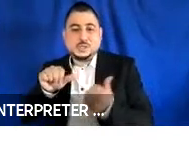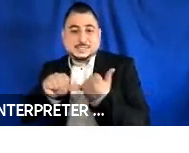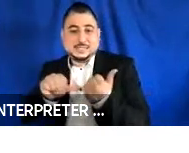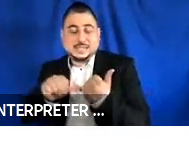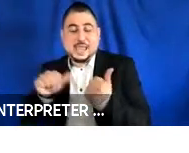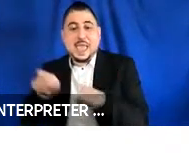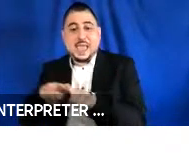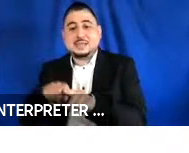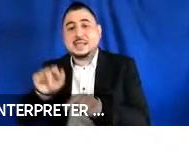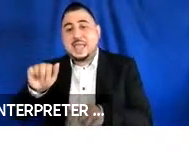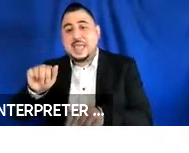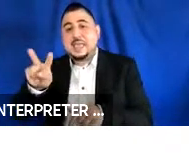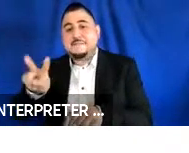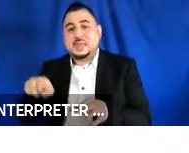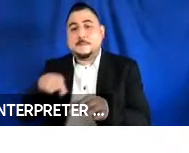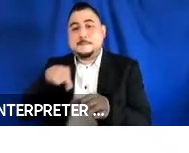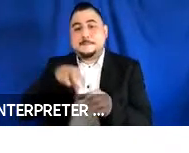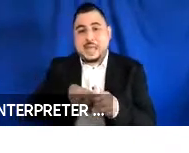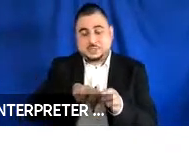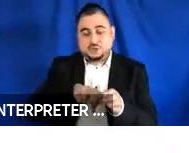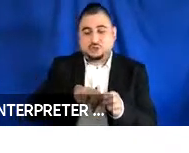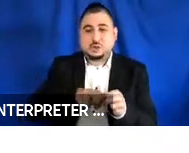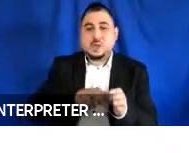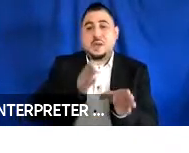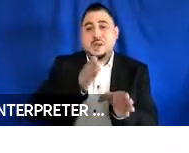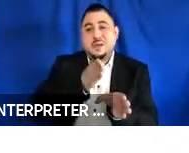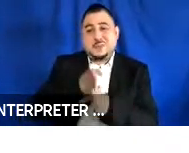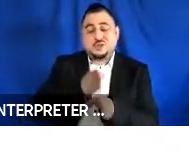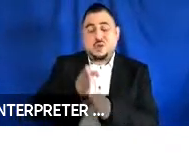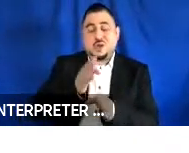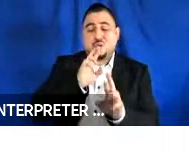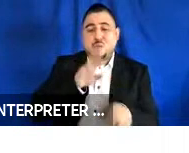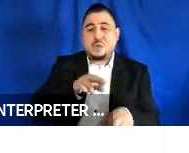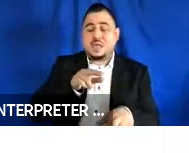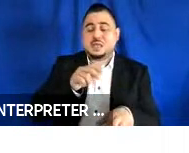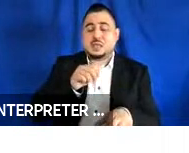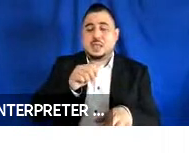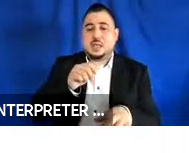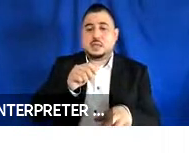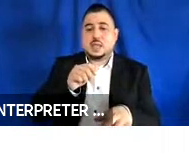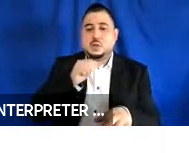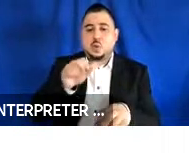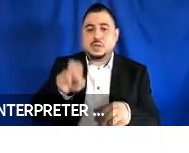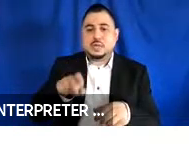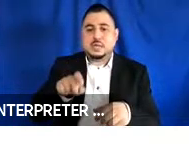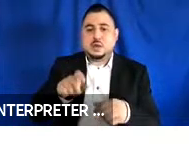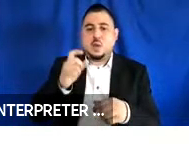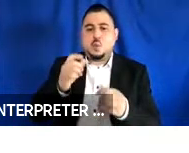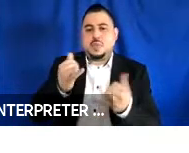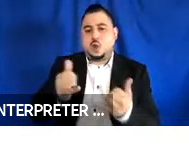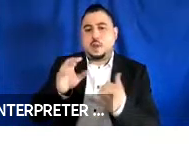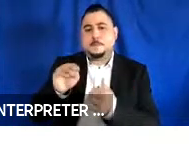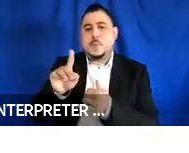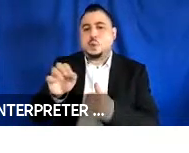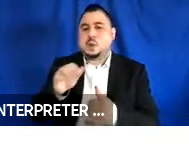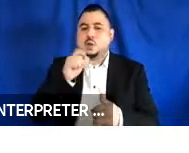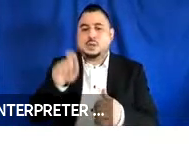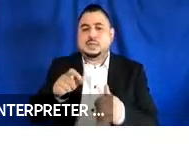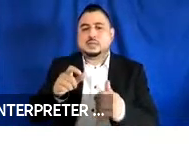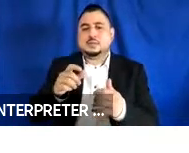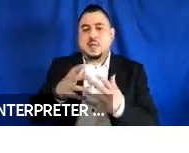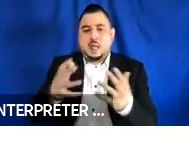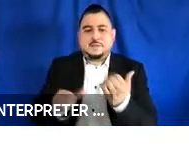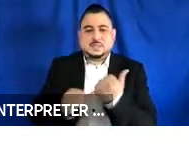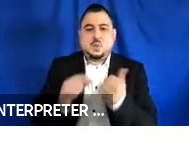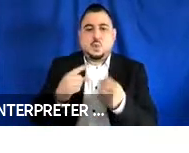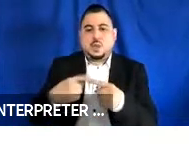passenger. The majority reported that they do not typically utilize such assistance with their current mode or modes and would not need such assistance